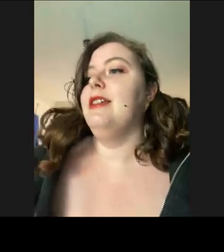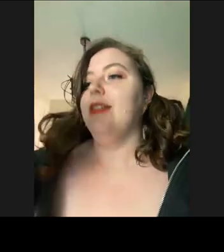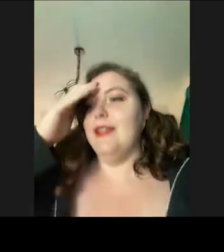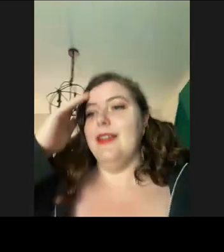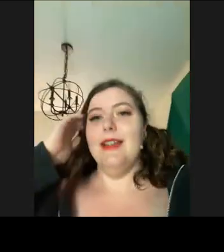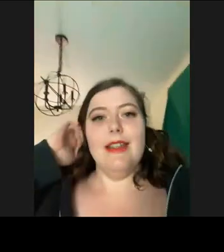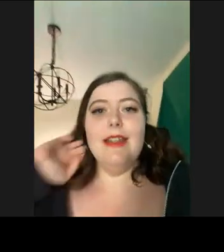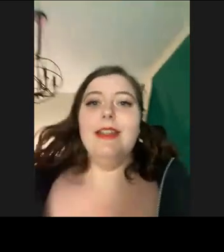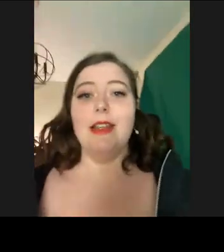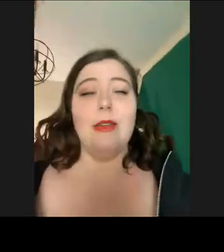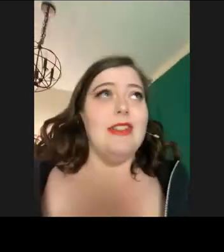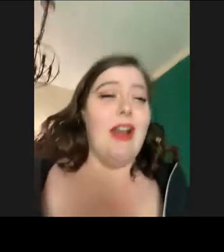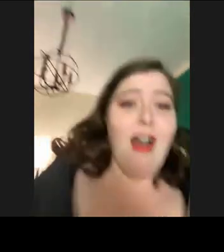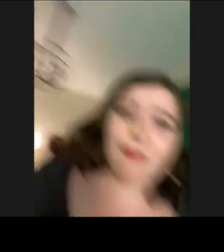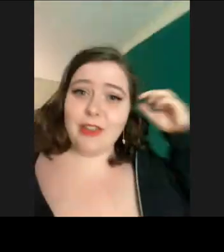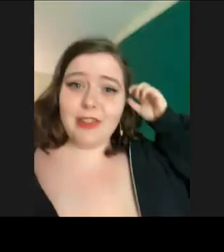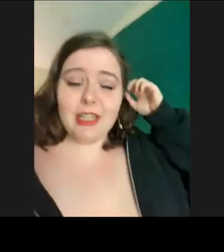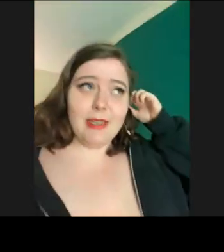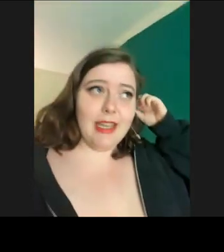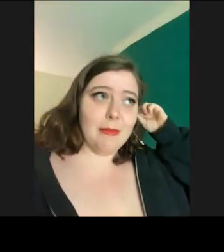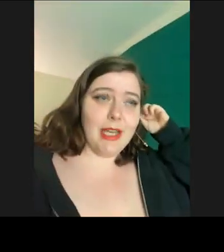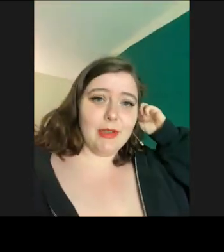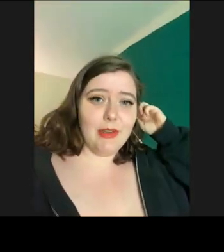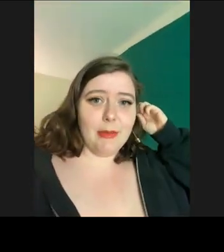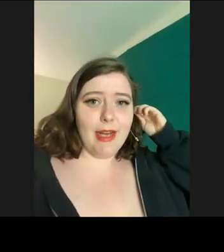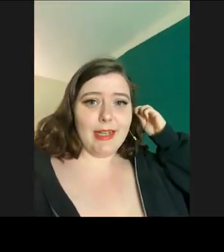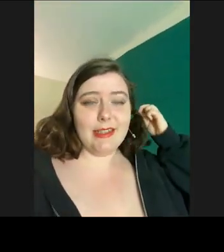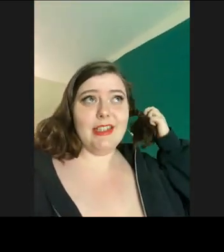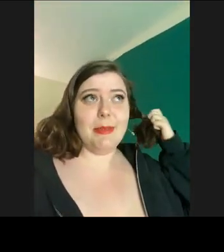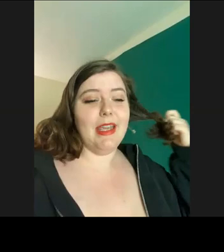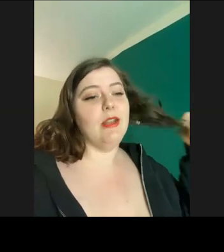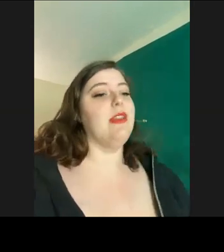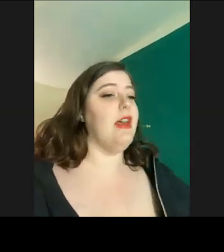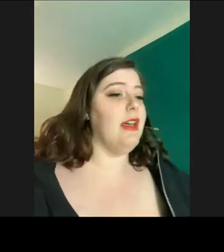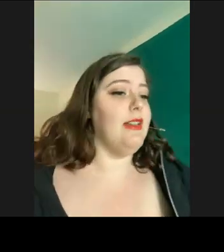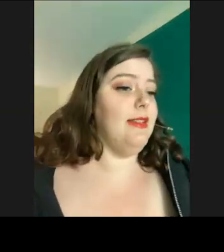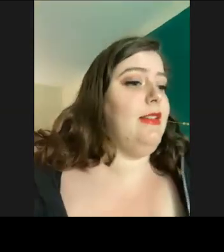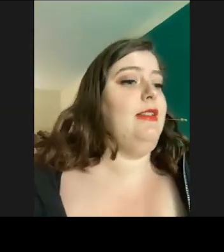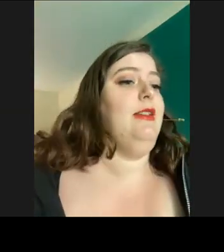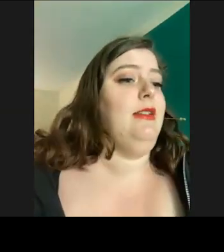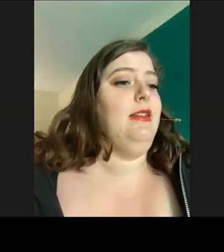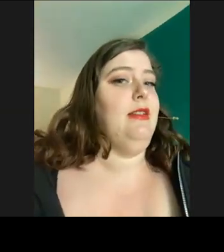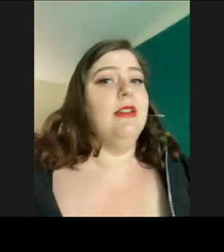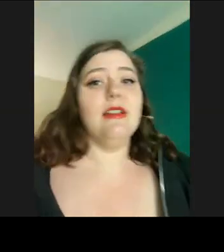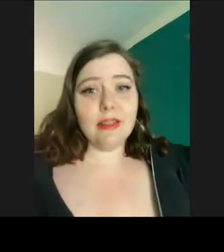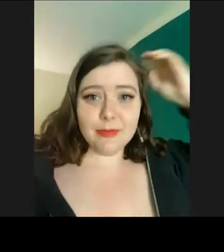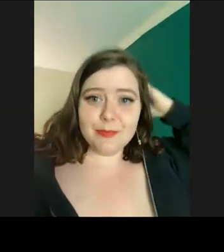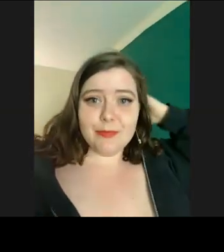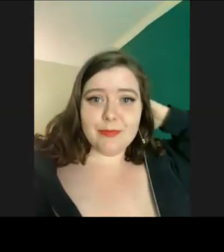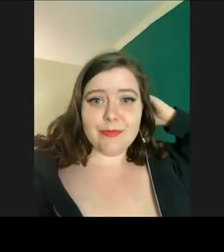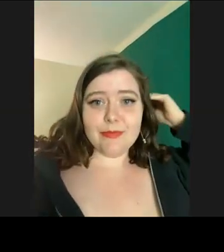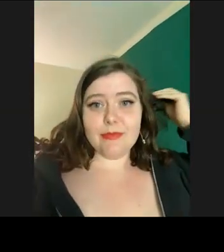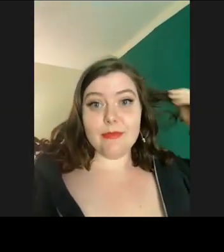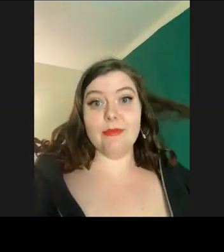Why, how is it this time, darling? Oh, it was awful. You'd think he'd be getting better with all the practice he's been getting with us. Did he at least say more